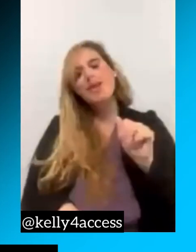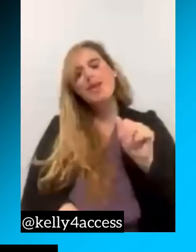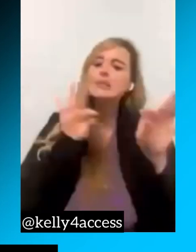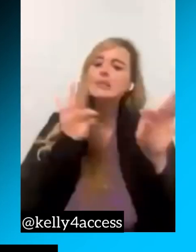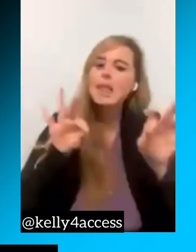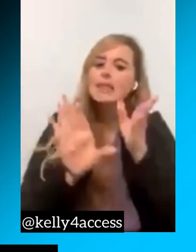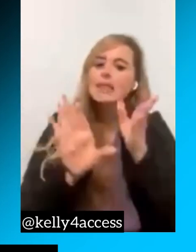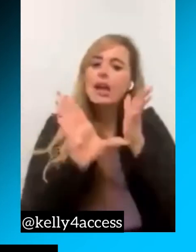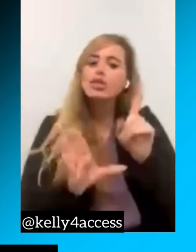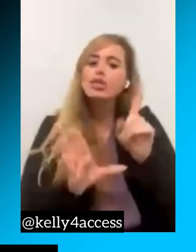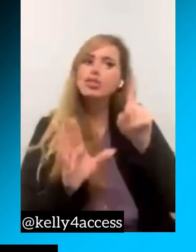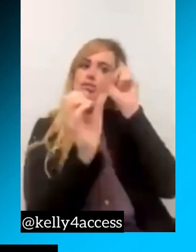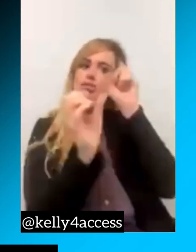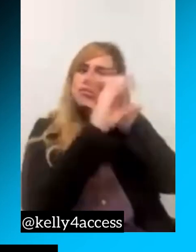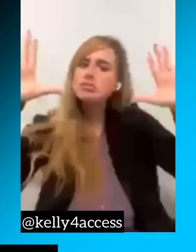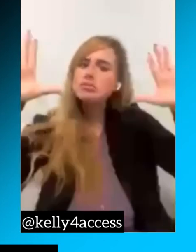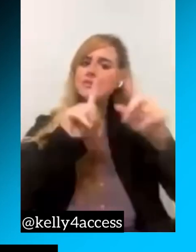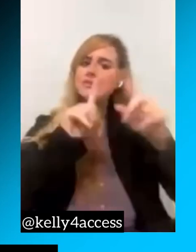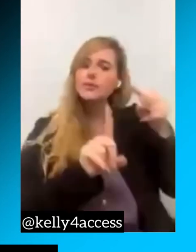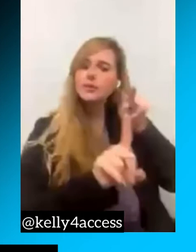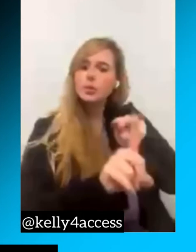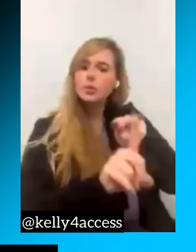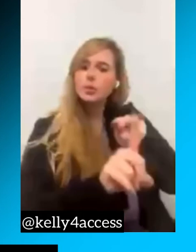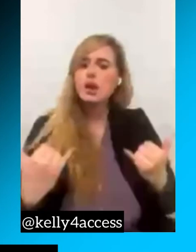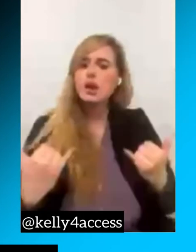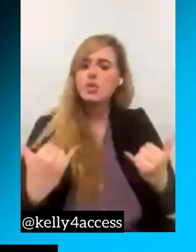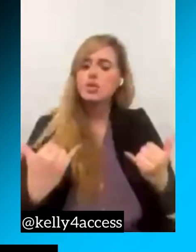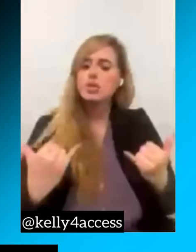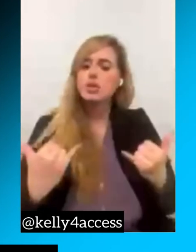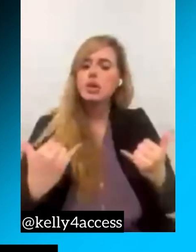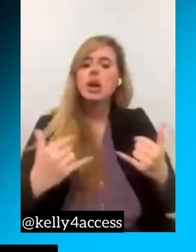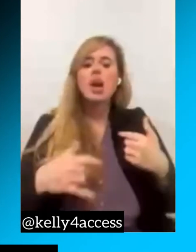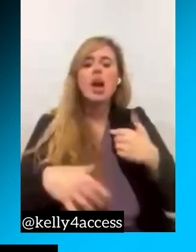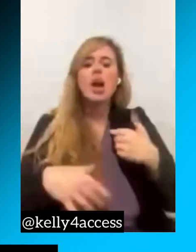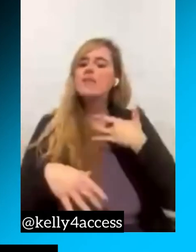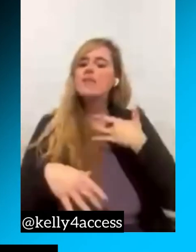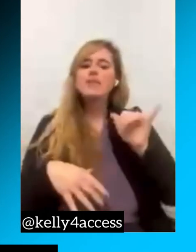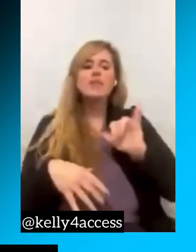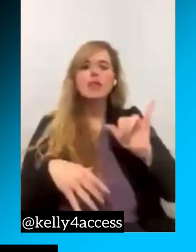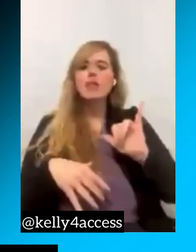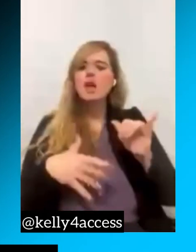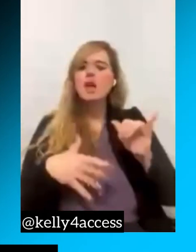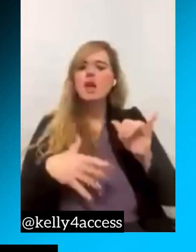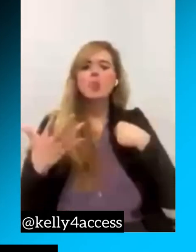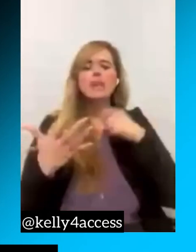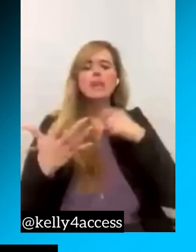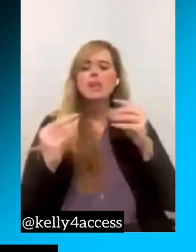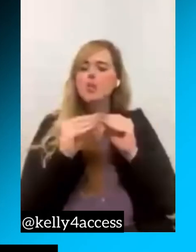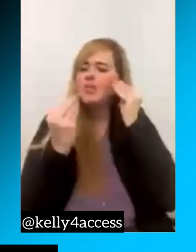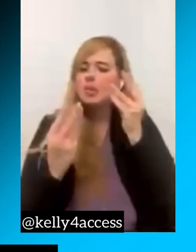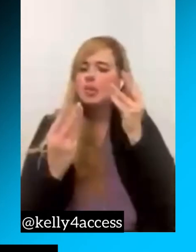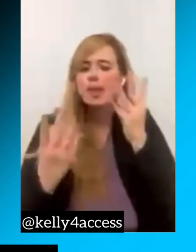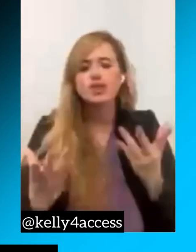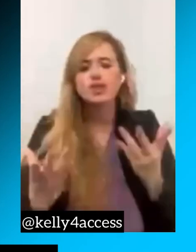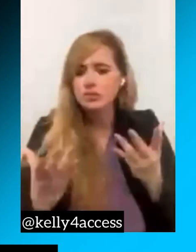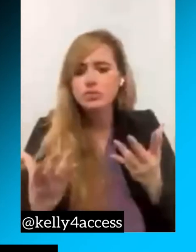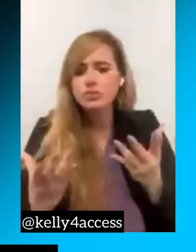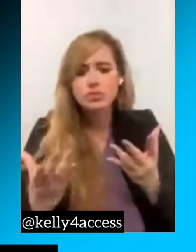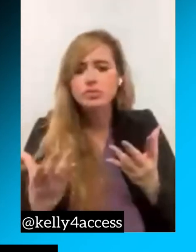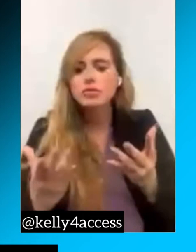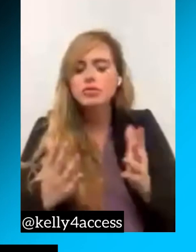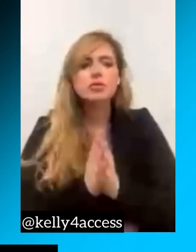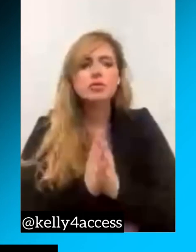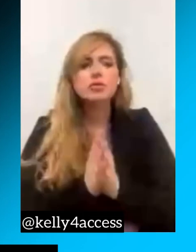take a different view of it. I just think that there needs to be more of it. And the other